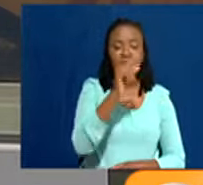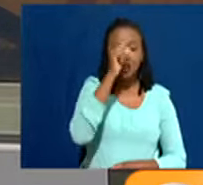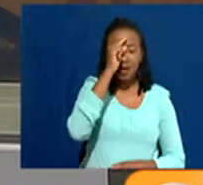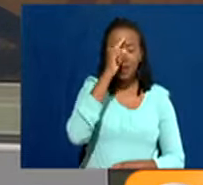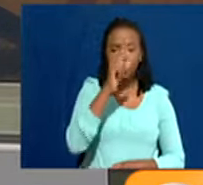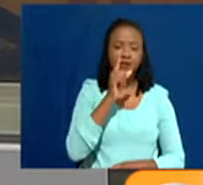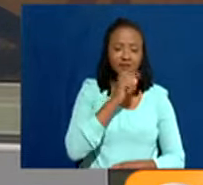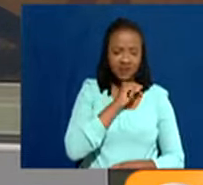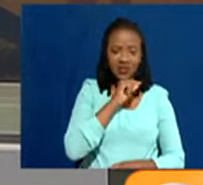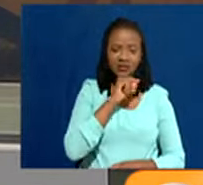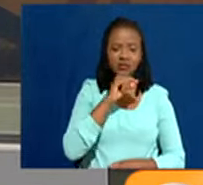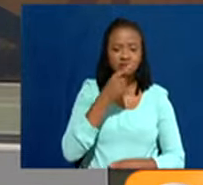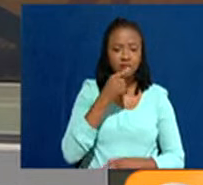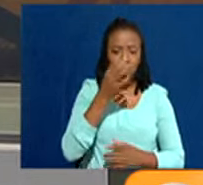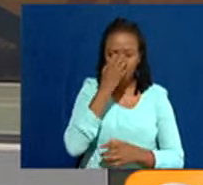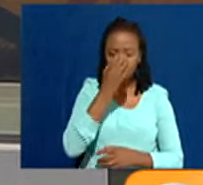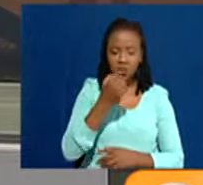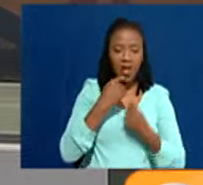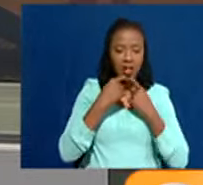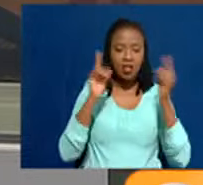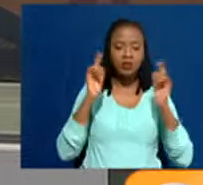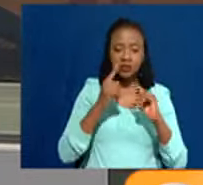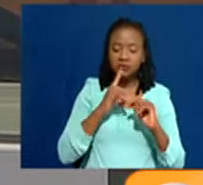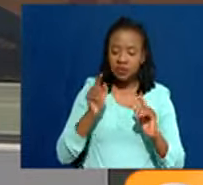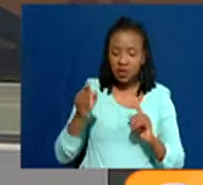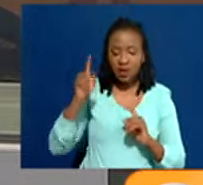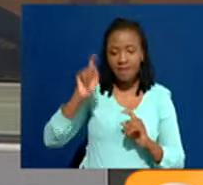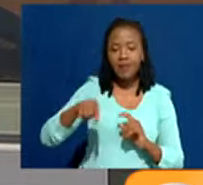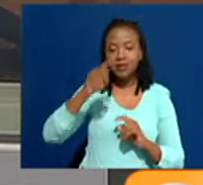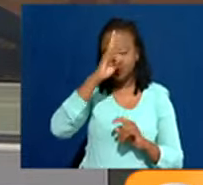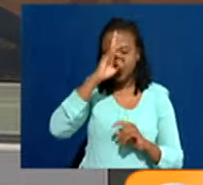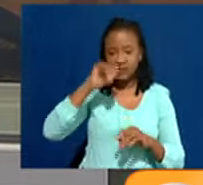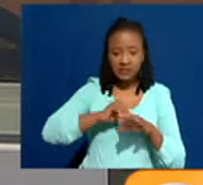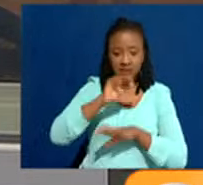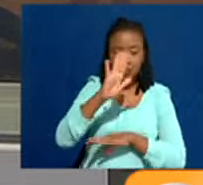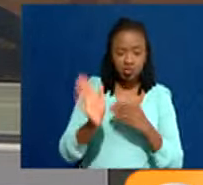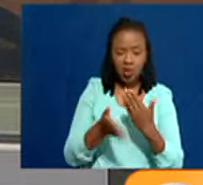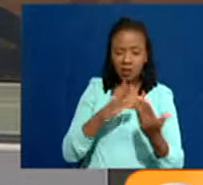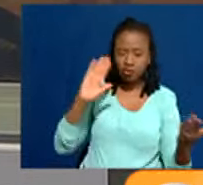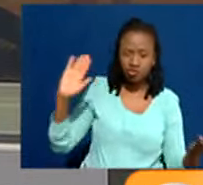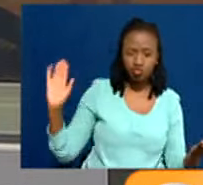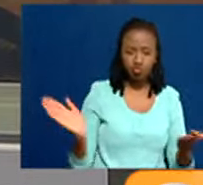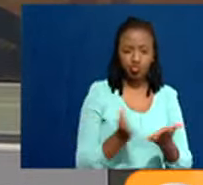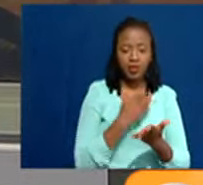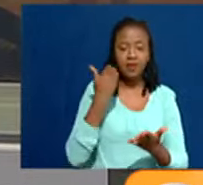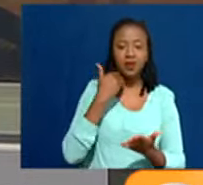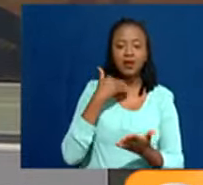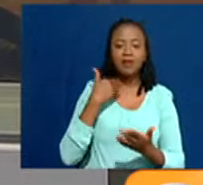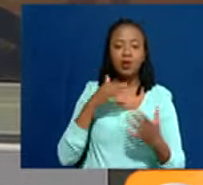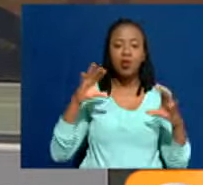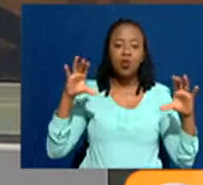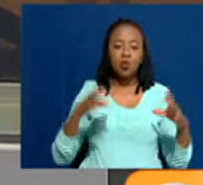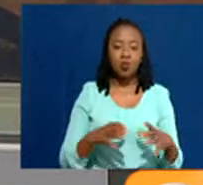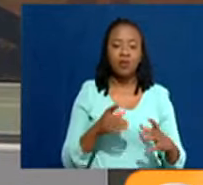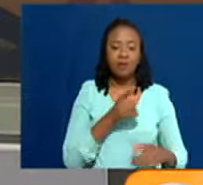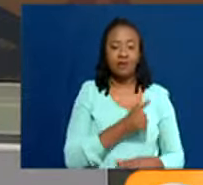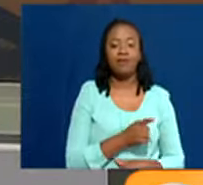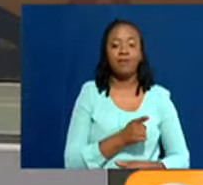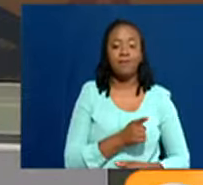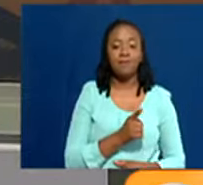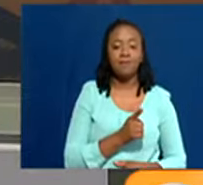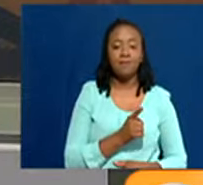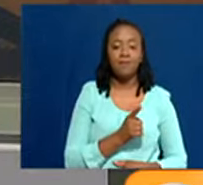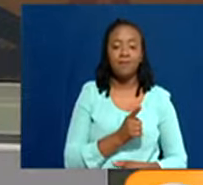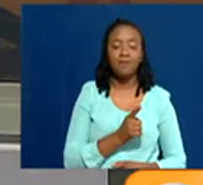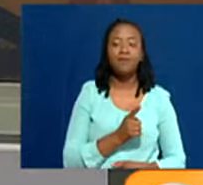police officers to Haiti to combat gangs wreaking havoc in the troubled nation. Well, President Ruto, who spoke